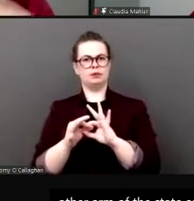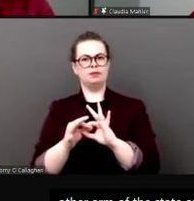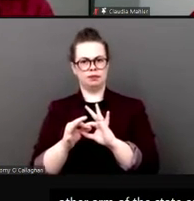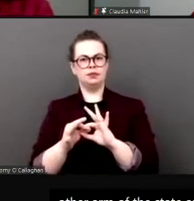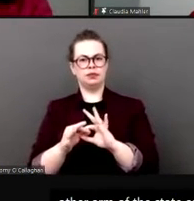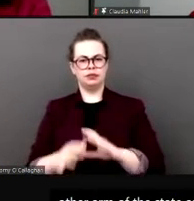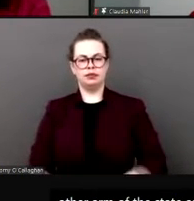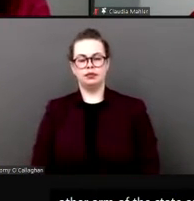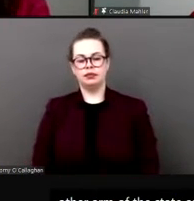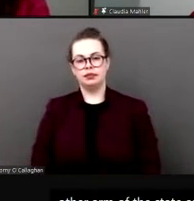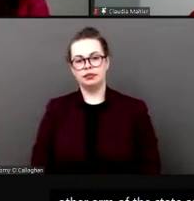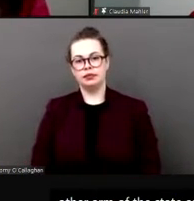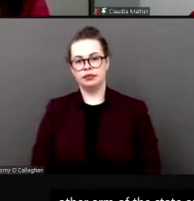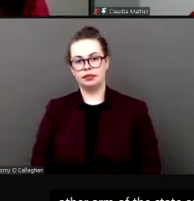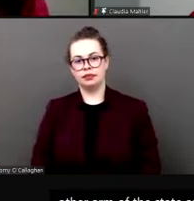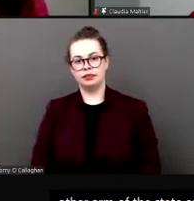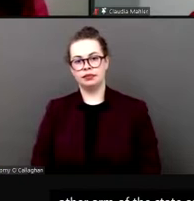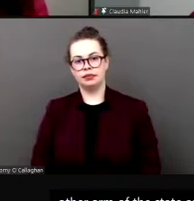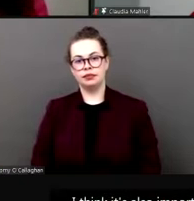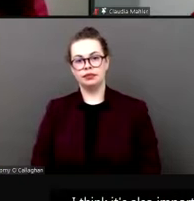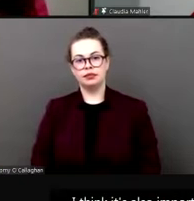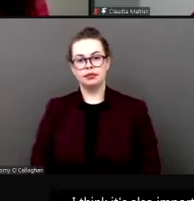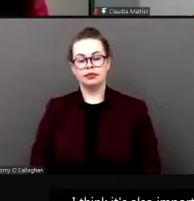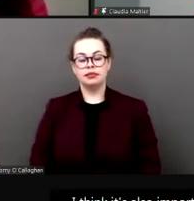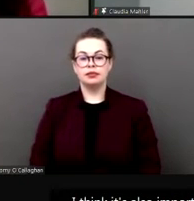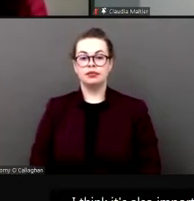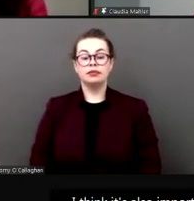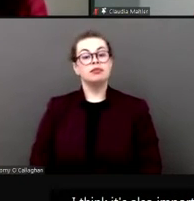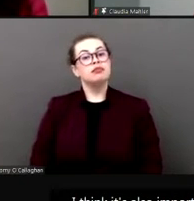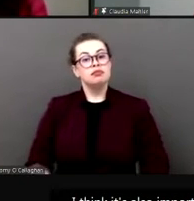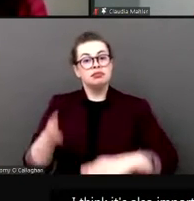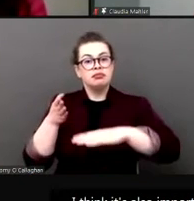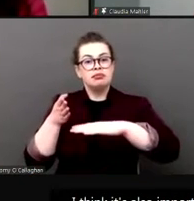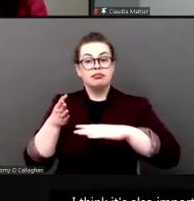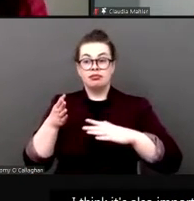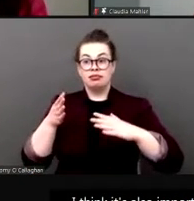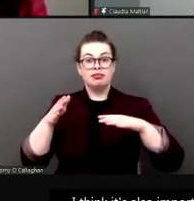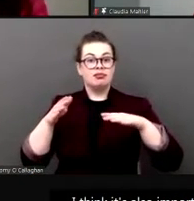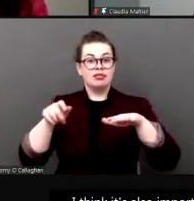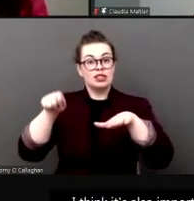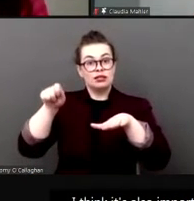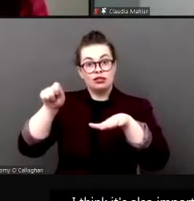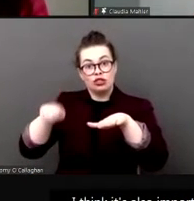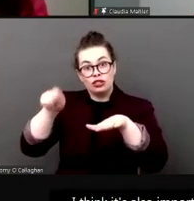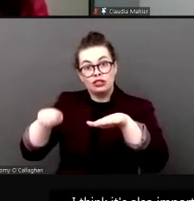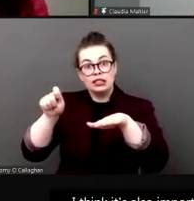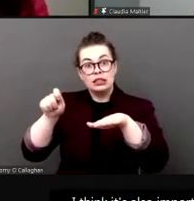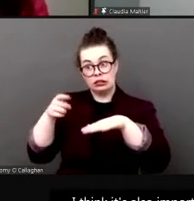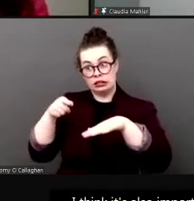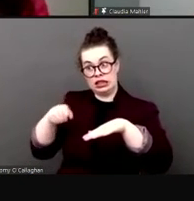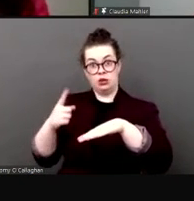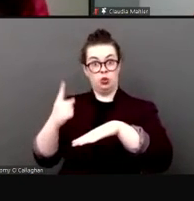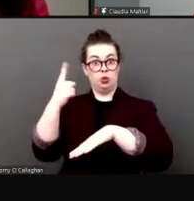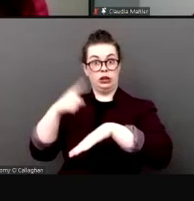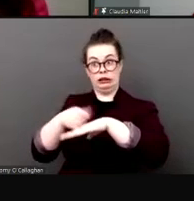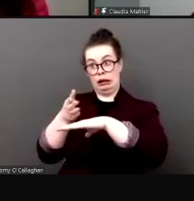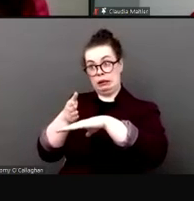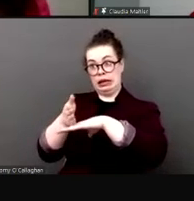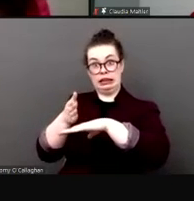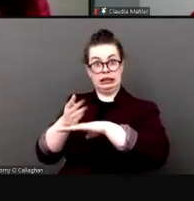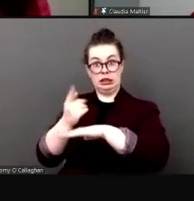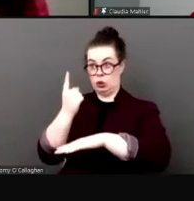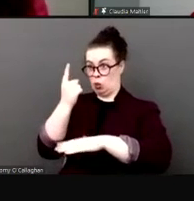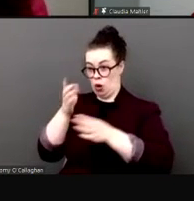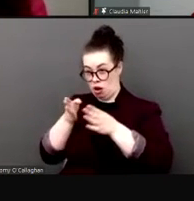to justice is not an end in and of itself. It's actually a portal to other things. And